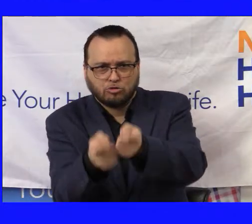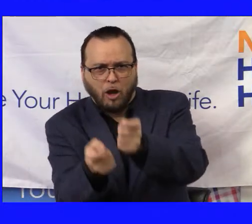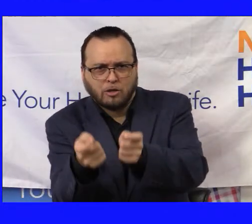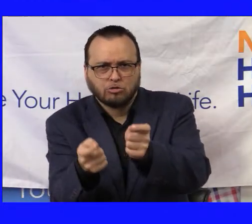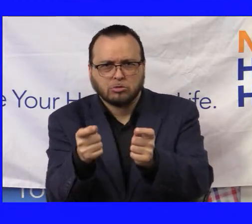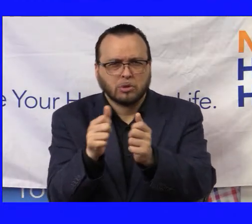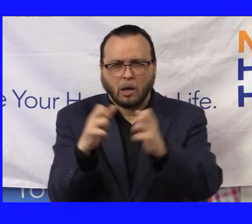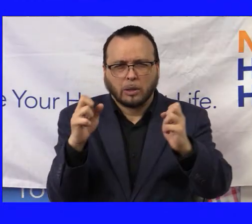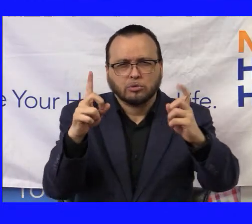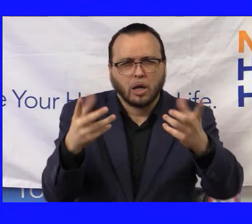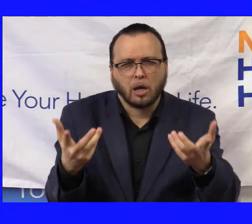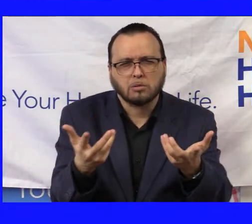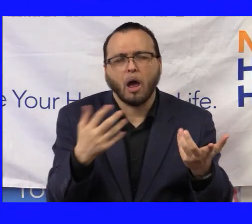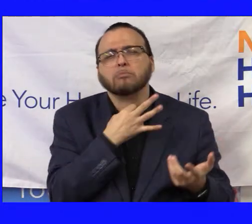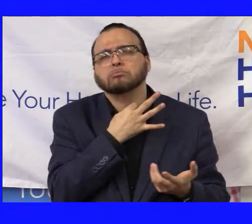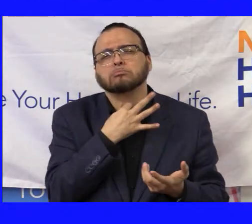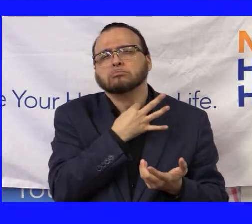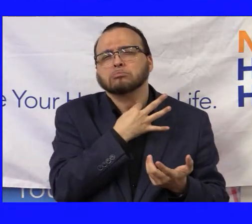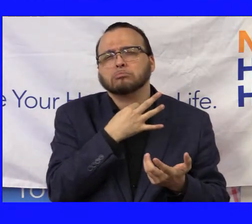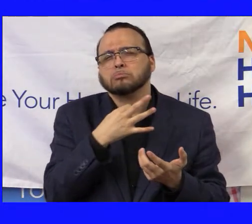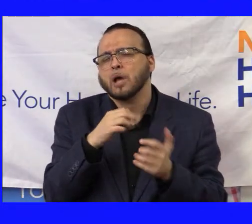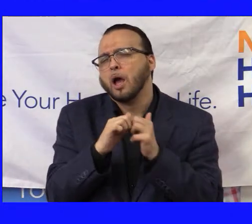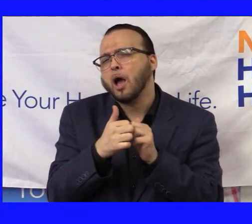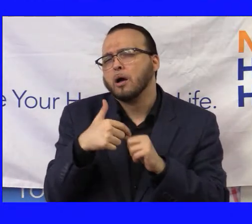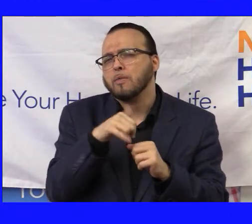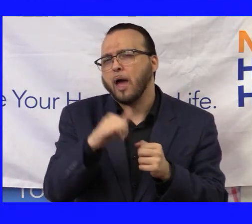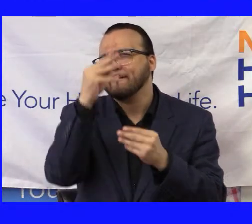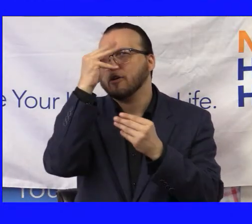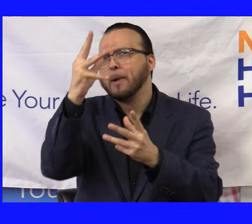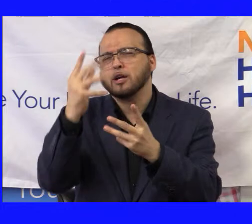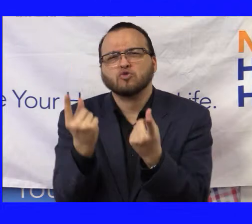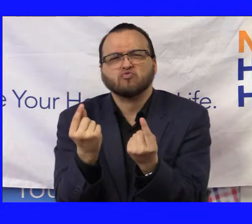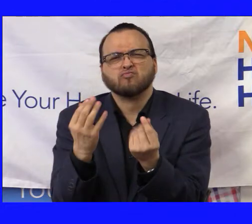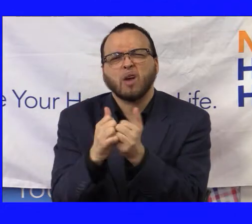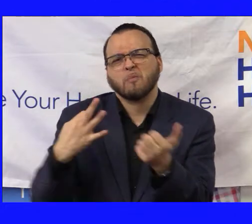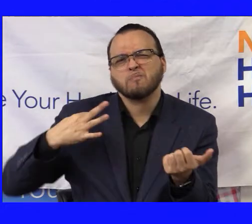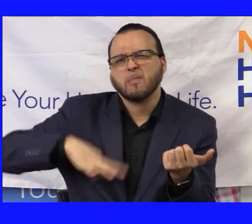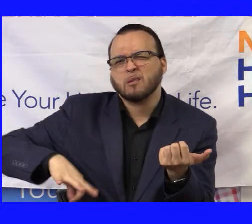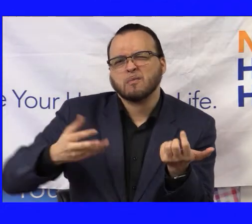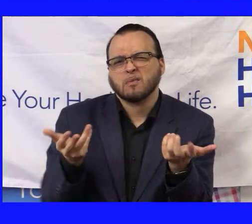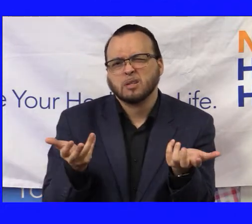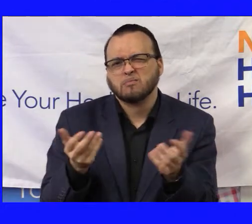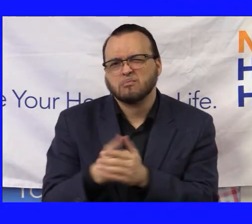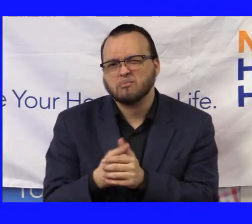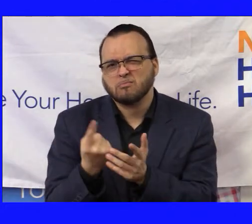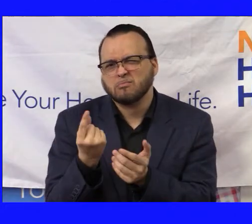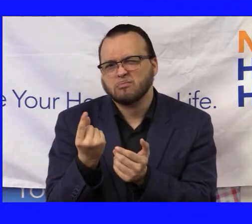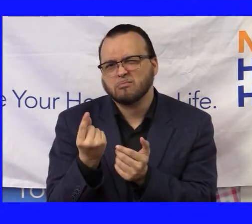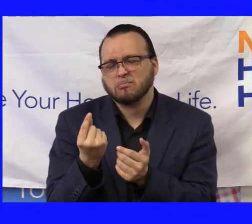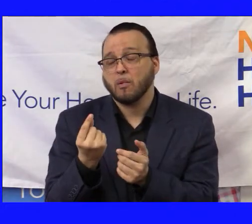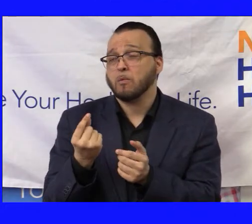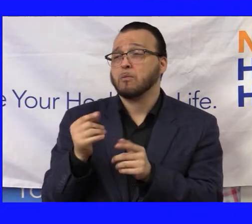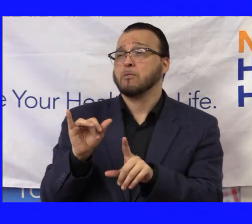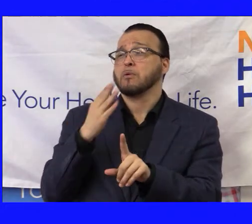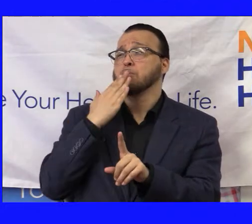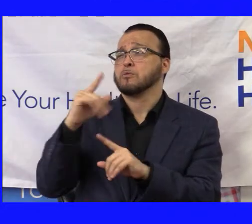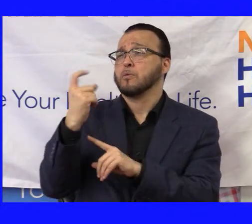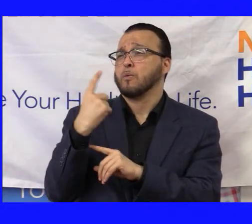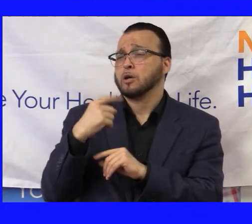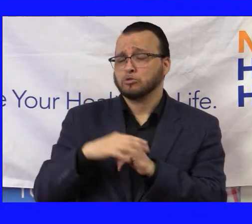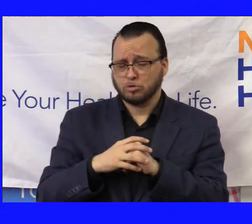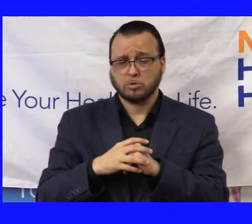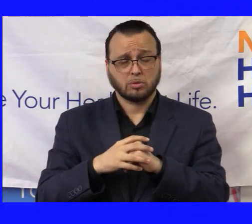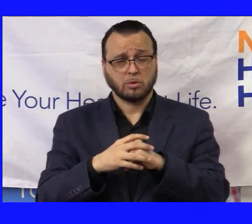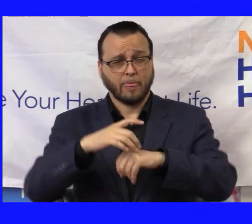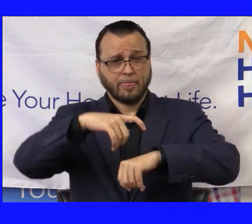curious if we're using the data, I guess is the question. Really good question, Dr. Calamia, and thank you. So the actual turnaround